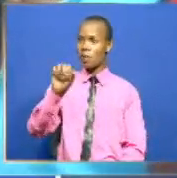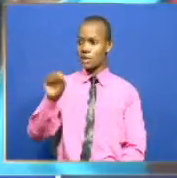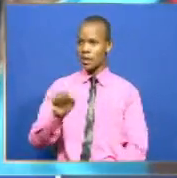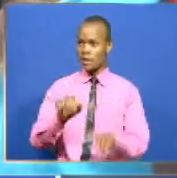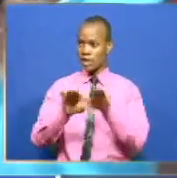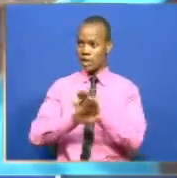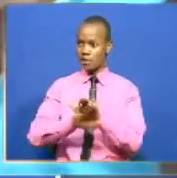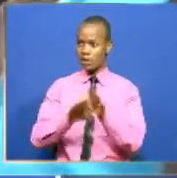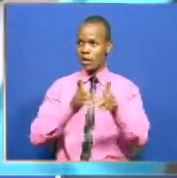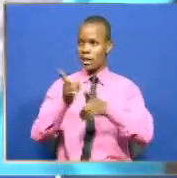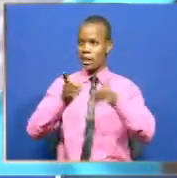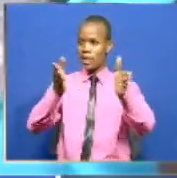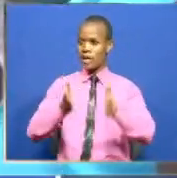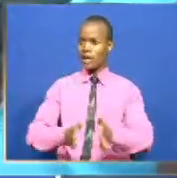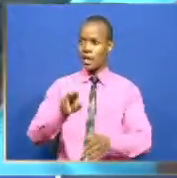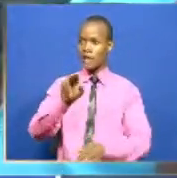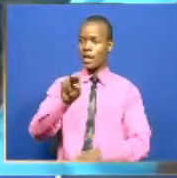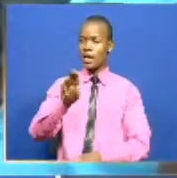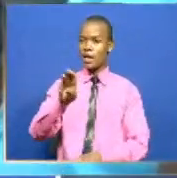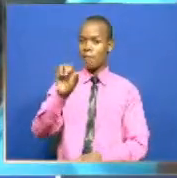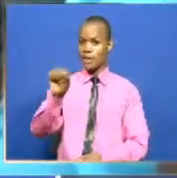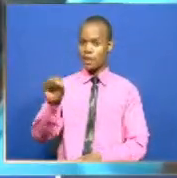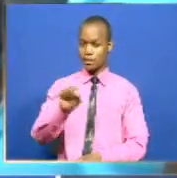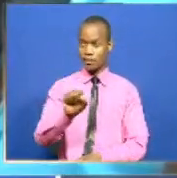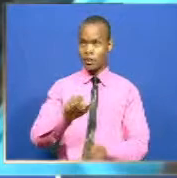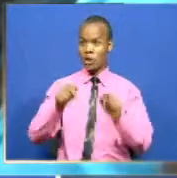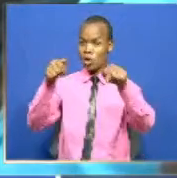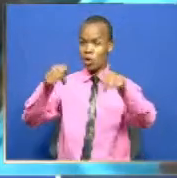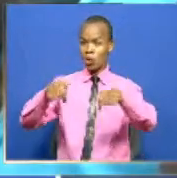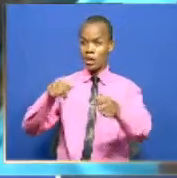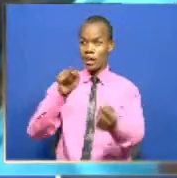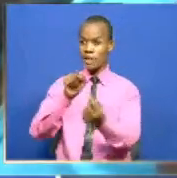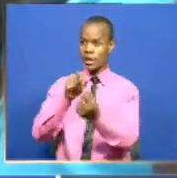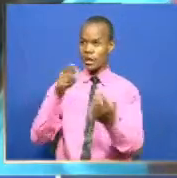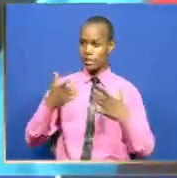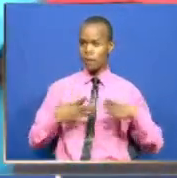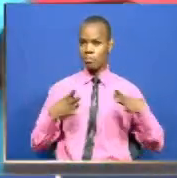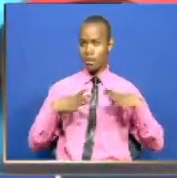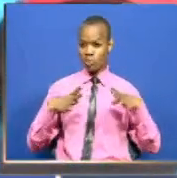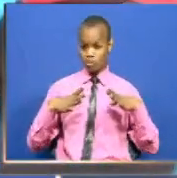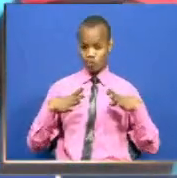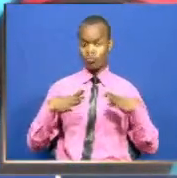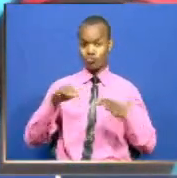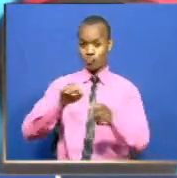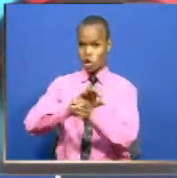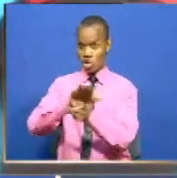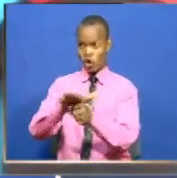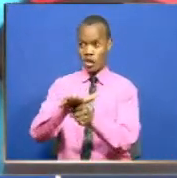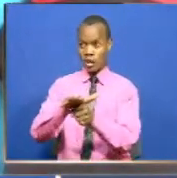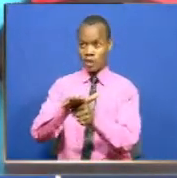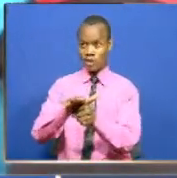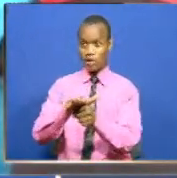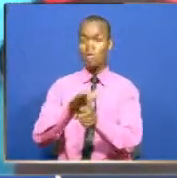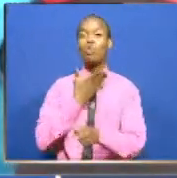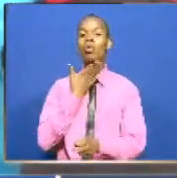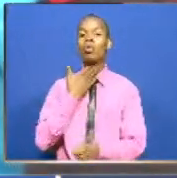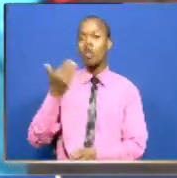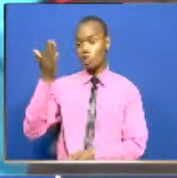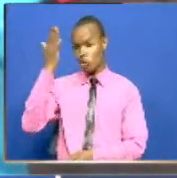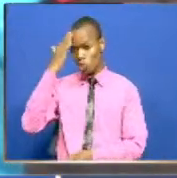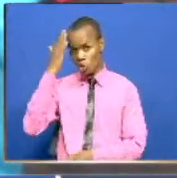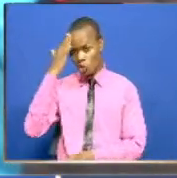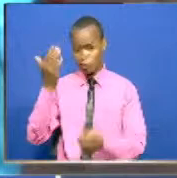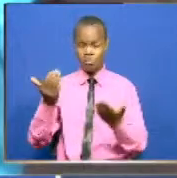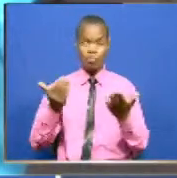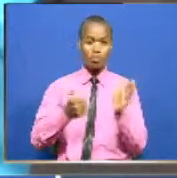Metropolitan Services. Here today, we are testing the community members for COVID-19. We want exactly to know what is our disease